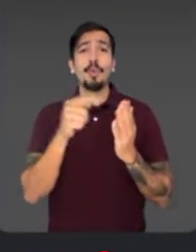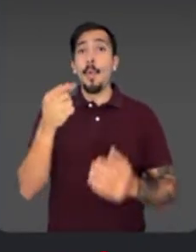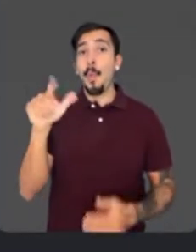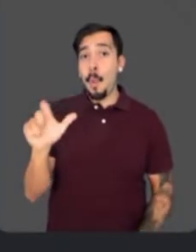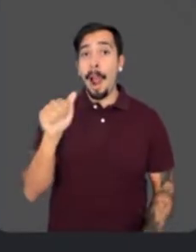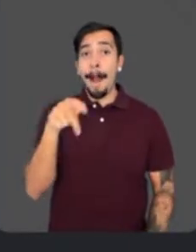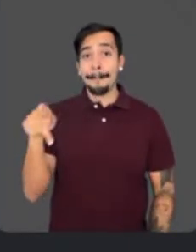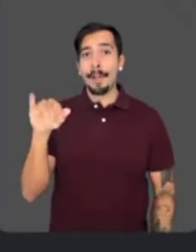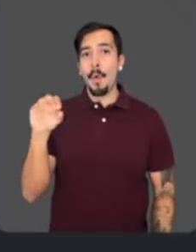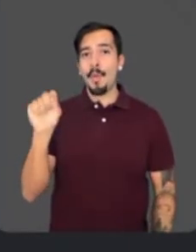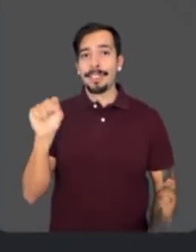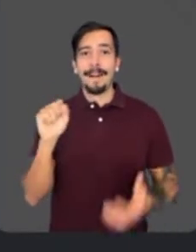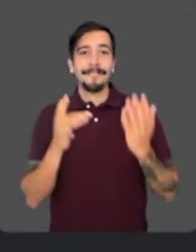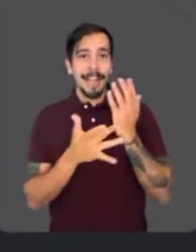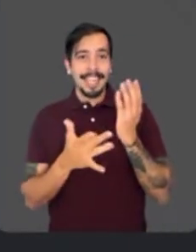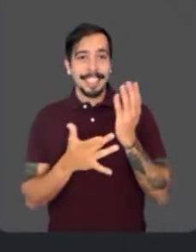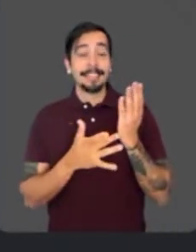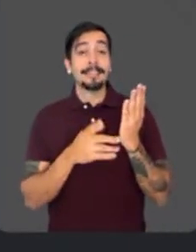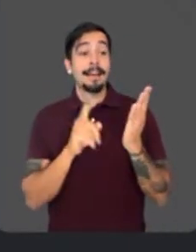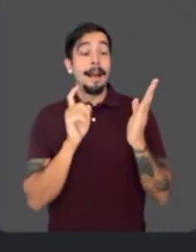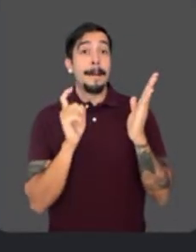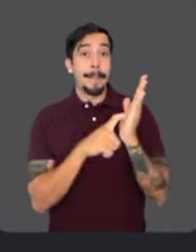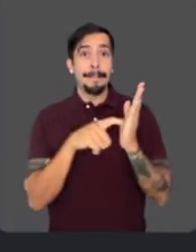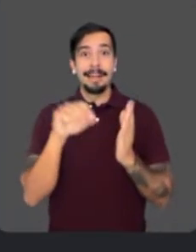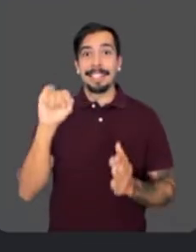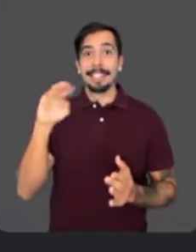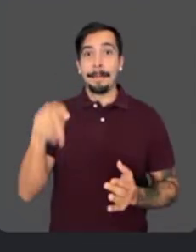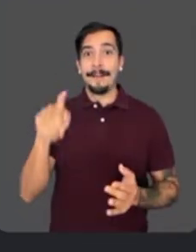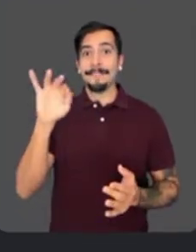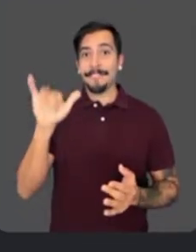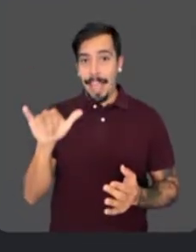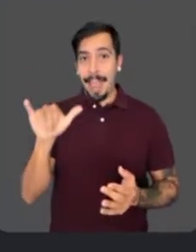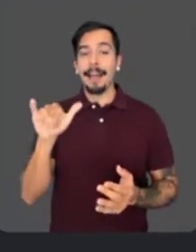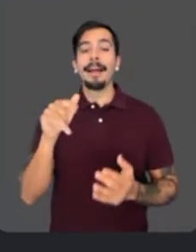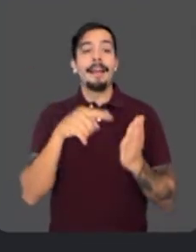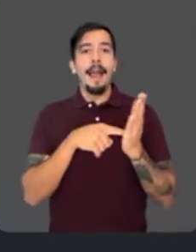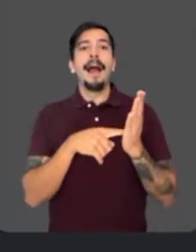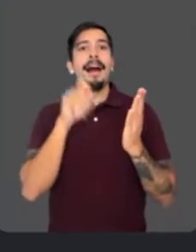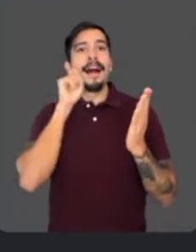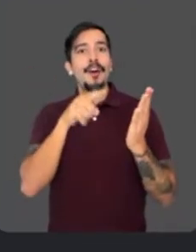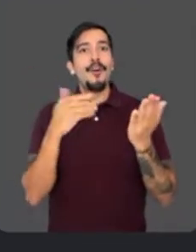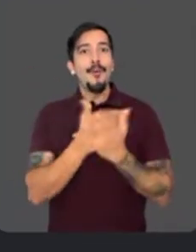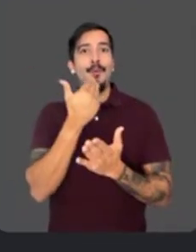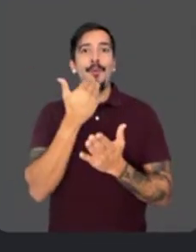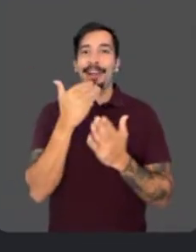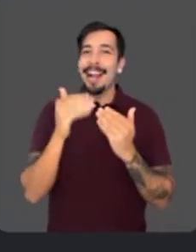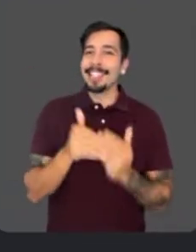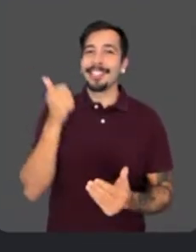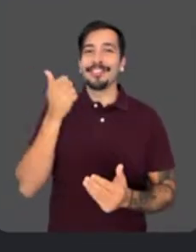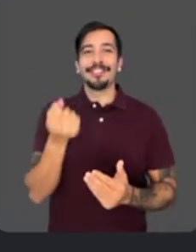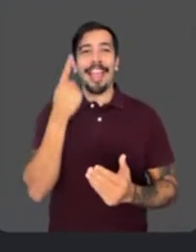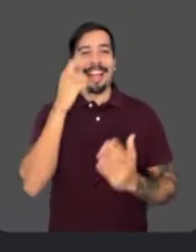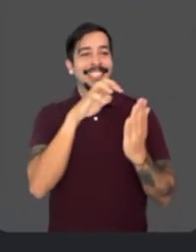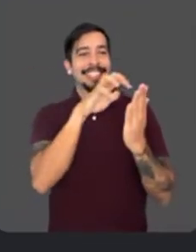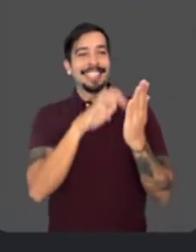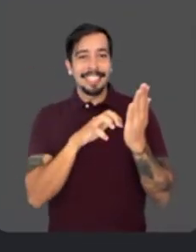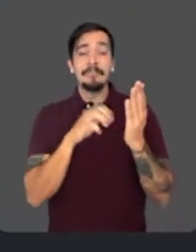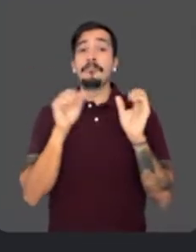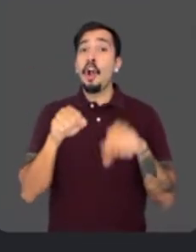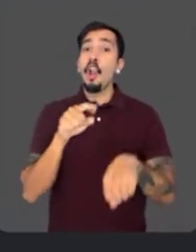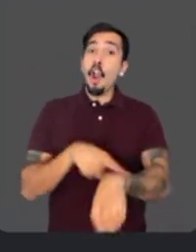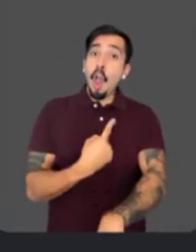website text in the Google app on your iOS device and tap the Simplify icon that appears, you'll see a new, easier to understand